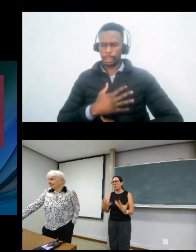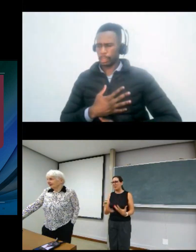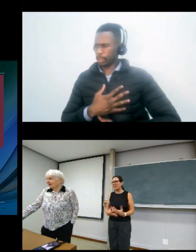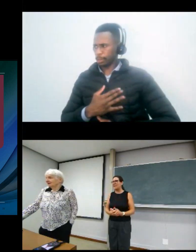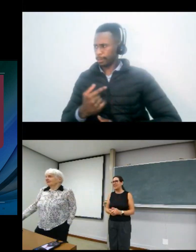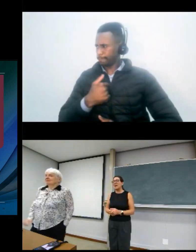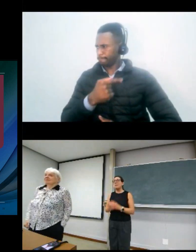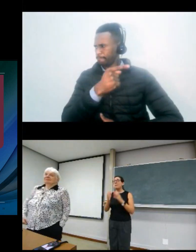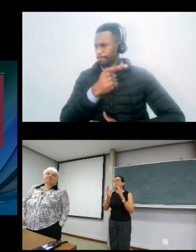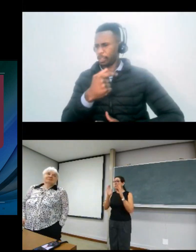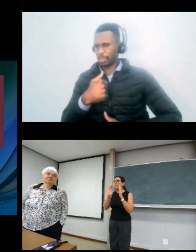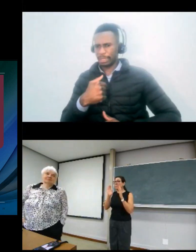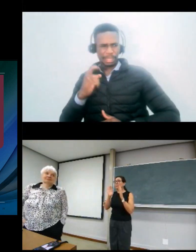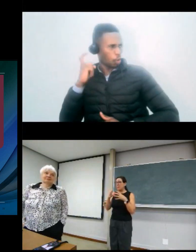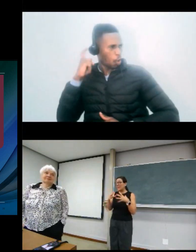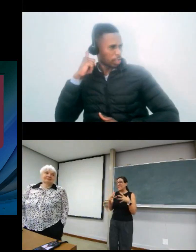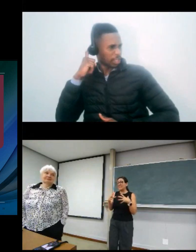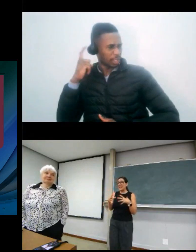a moral or